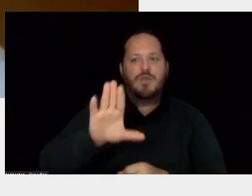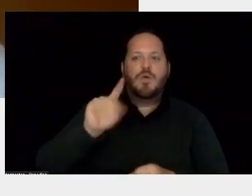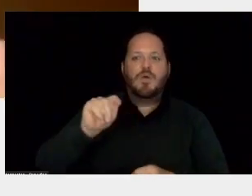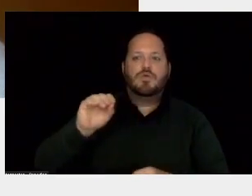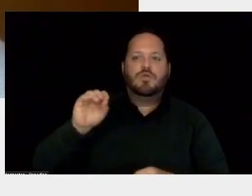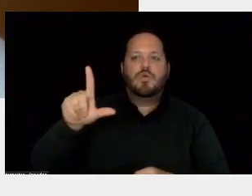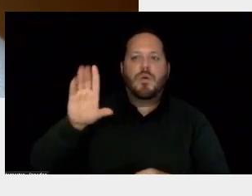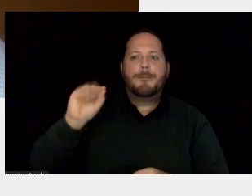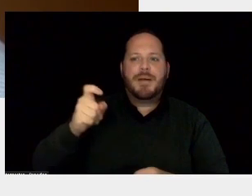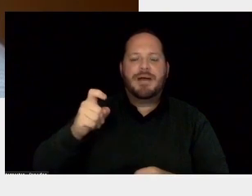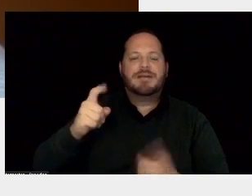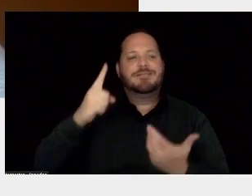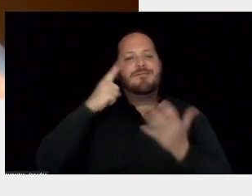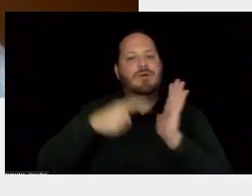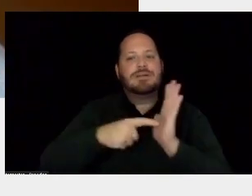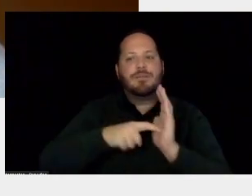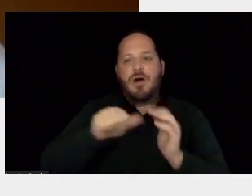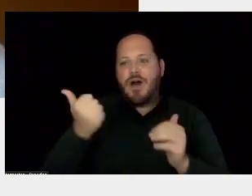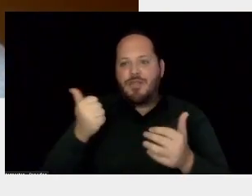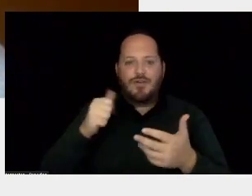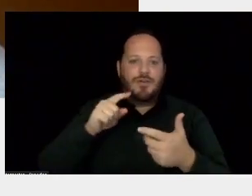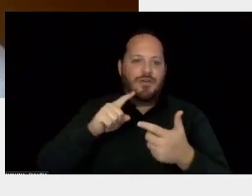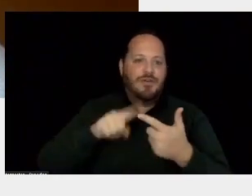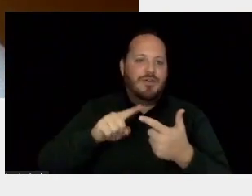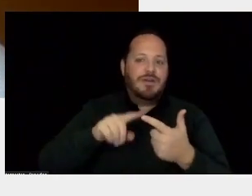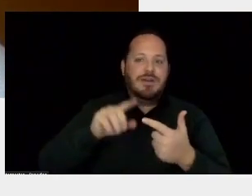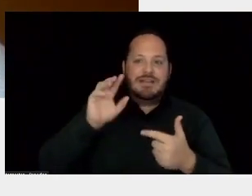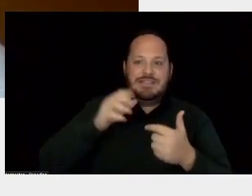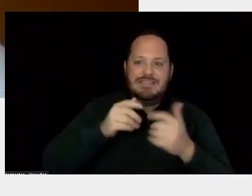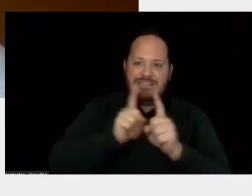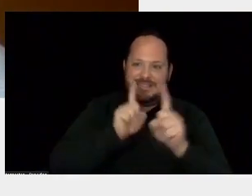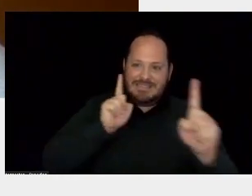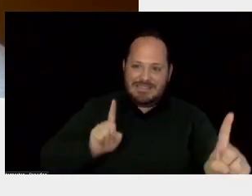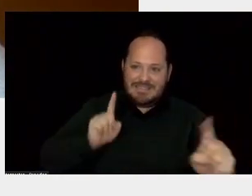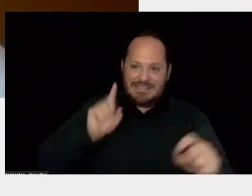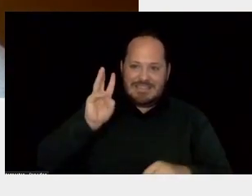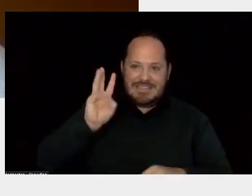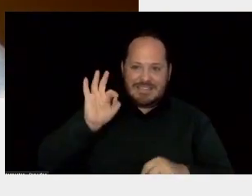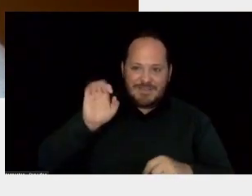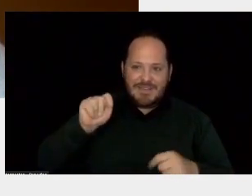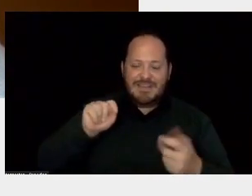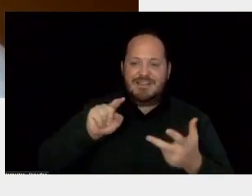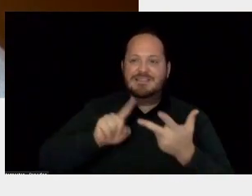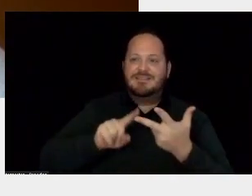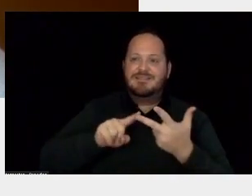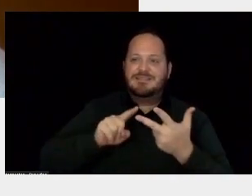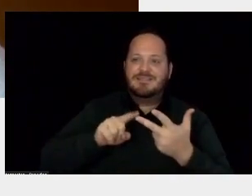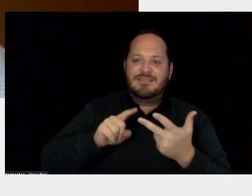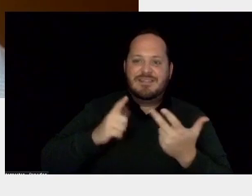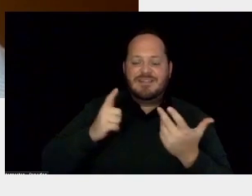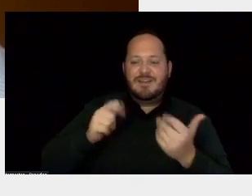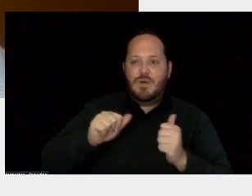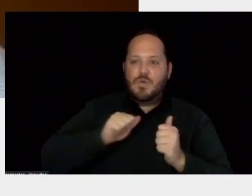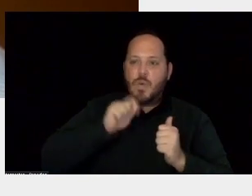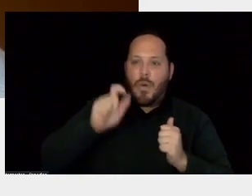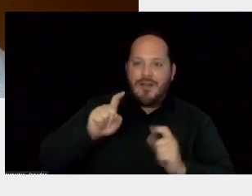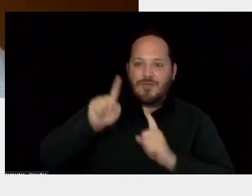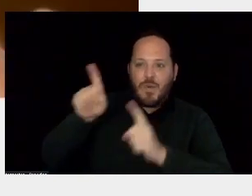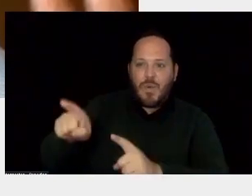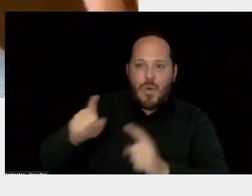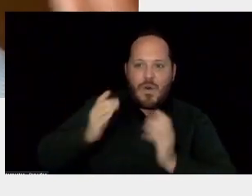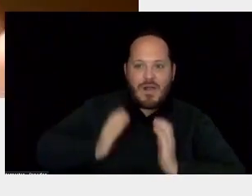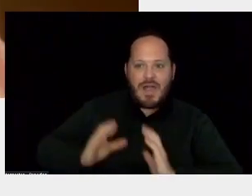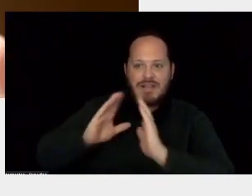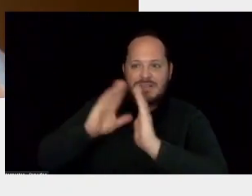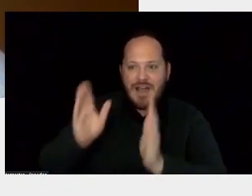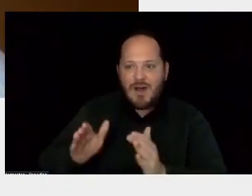away, not going to see your client if you can get things done from your own home. All those things about washing your hands, covering your cough, all